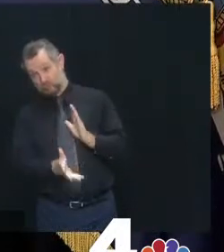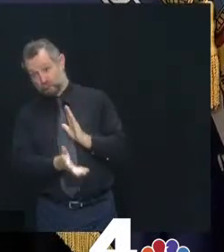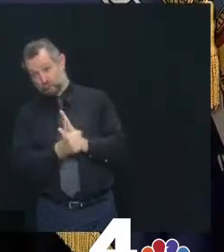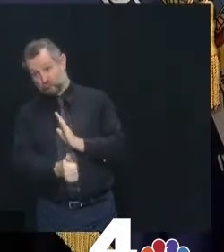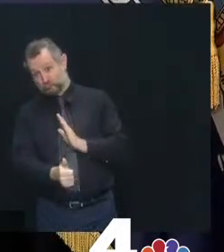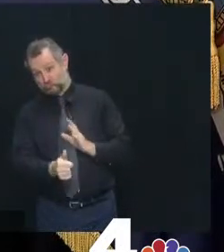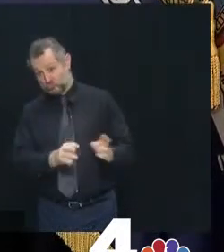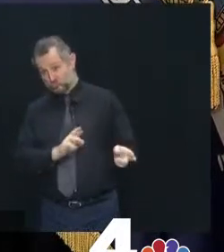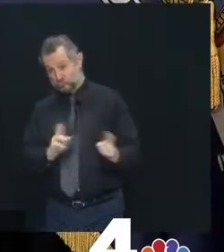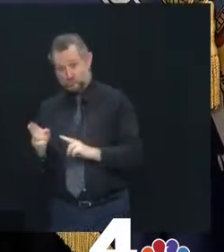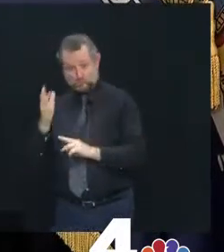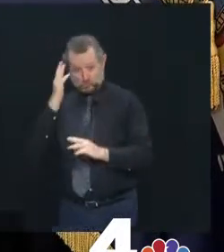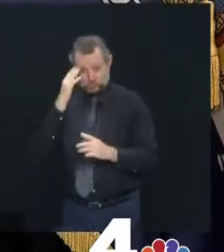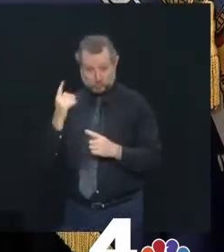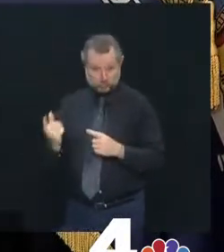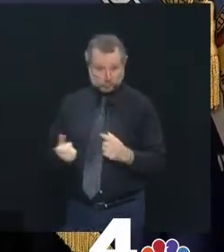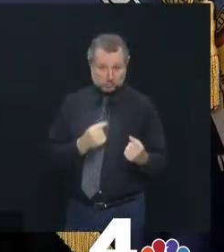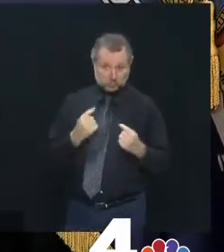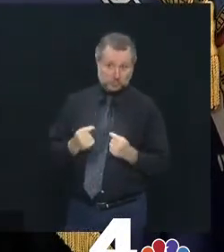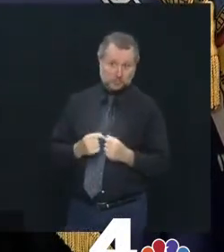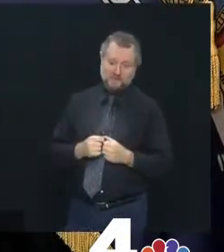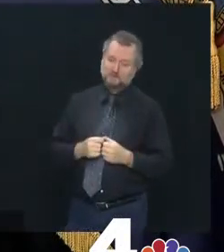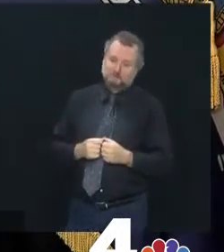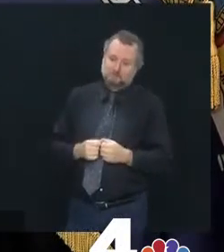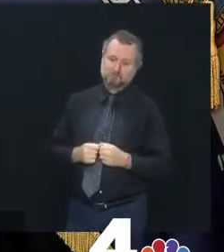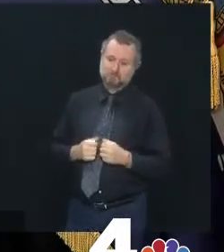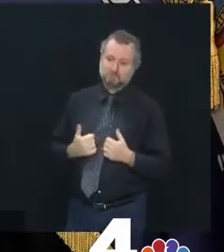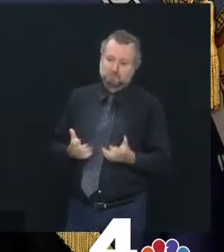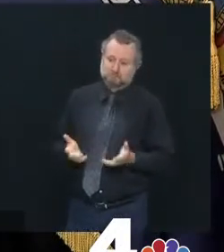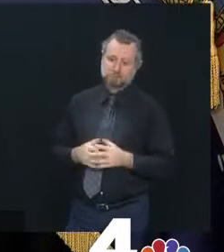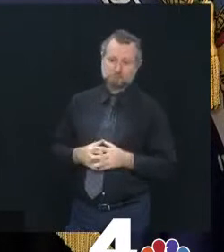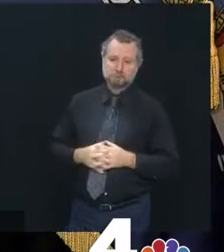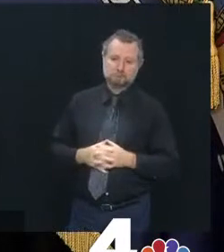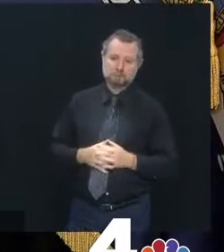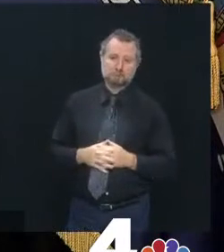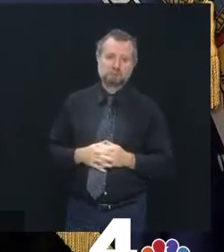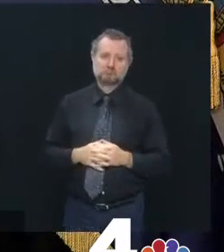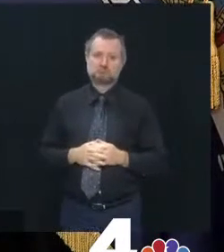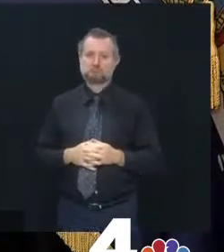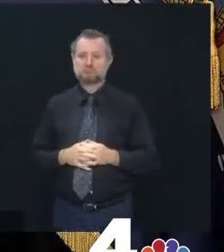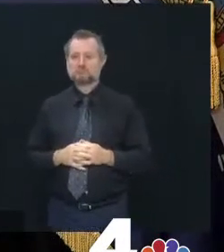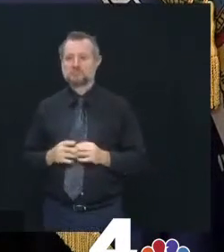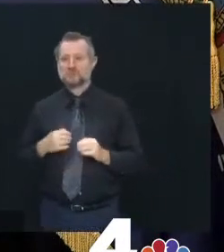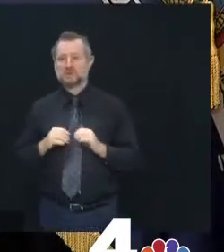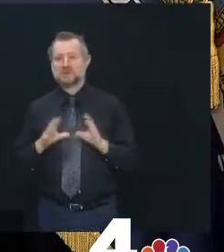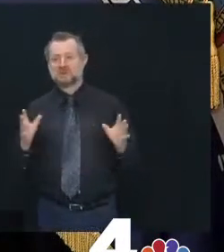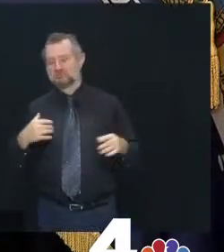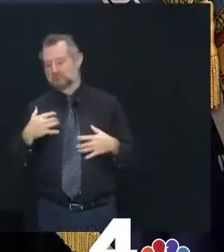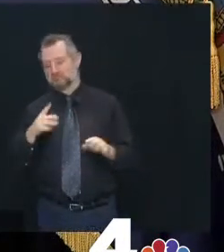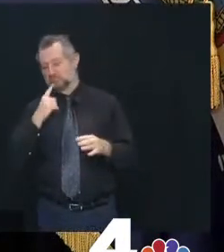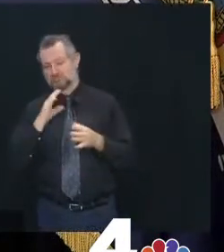or the substance of this federal administration? No. I mean, I think I've made that abundantly clear.